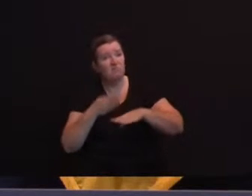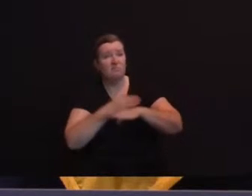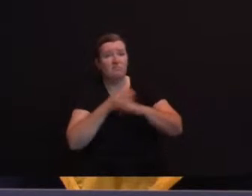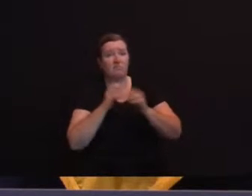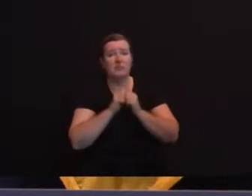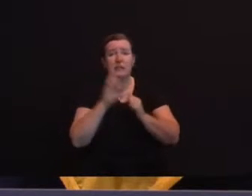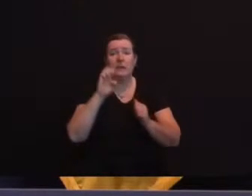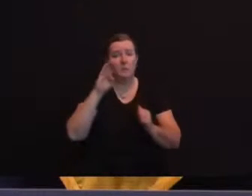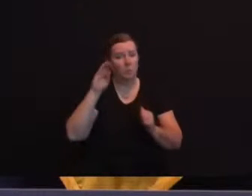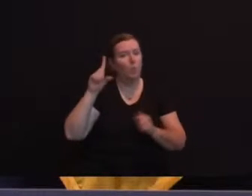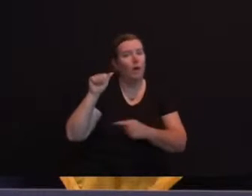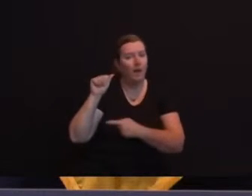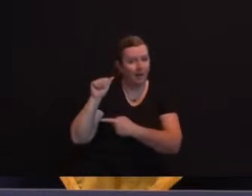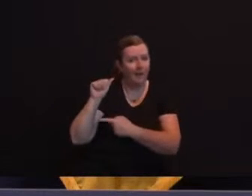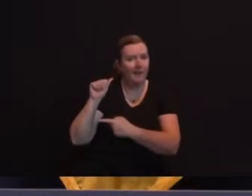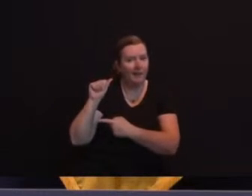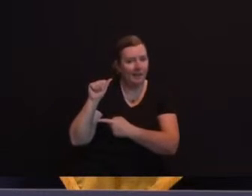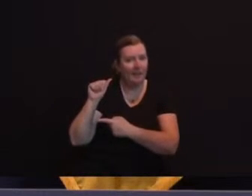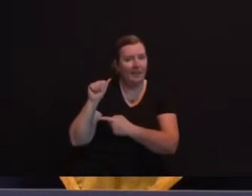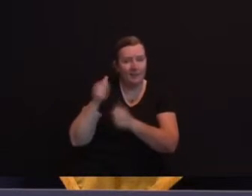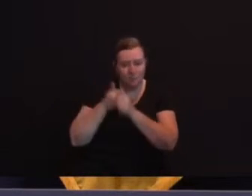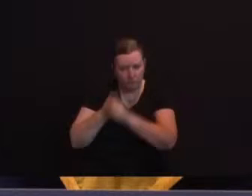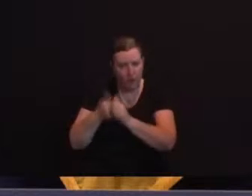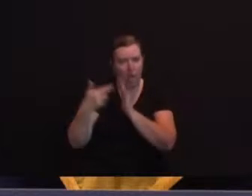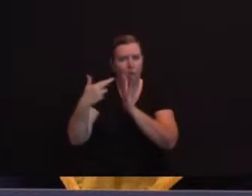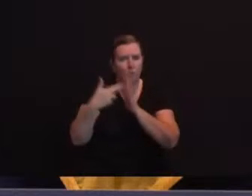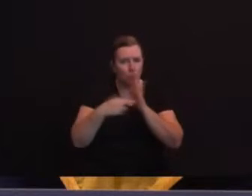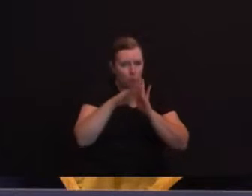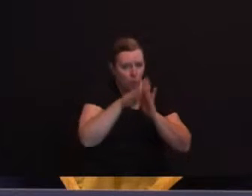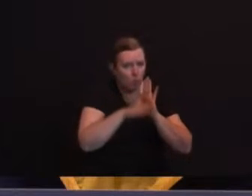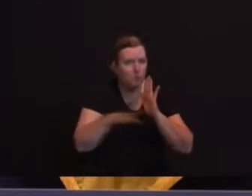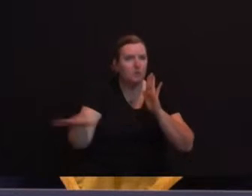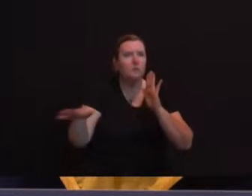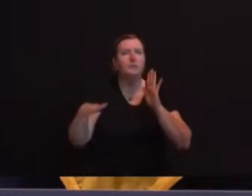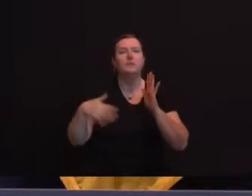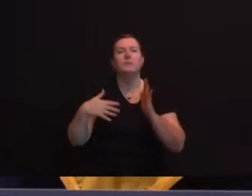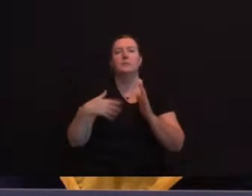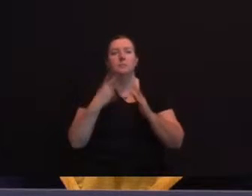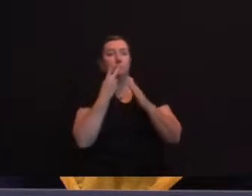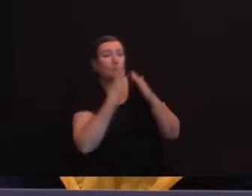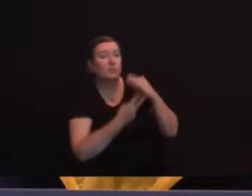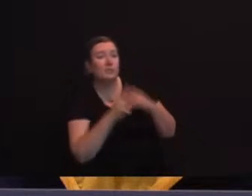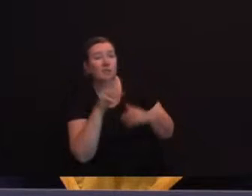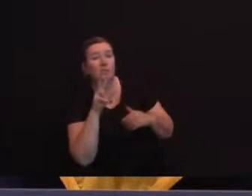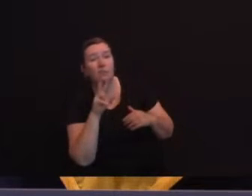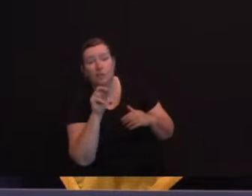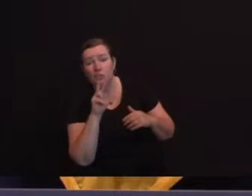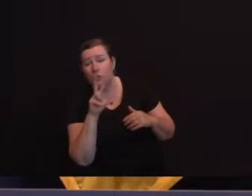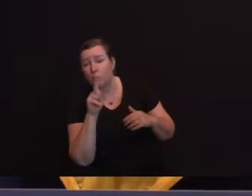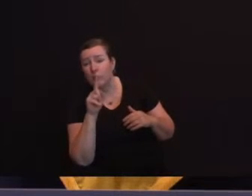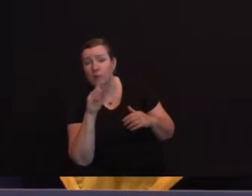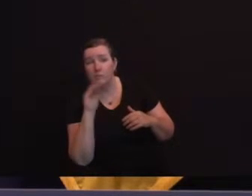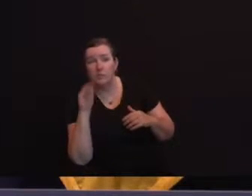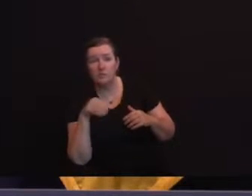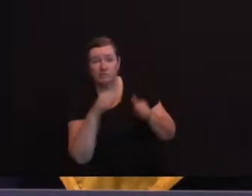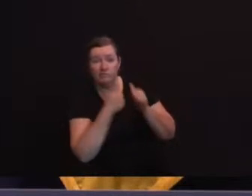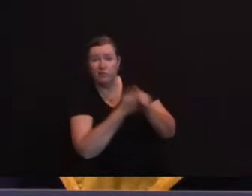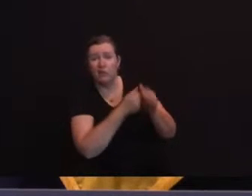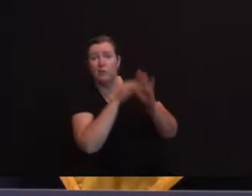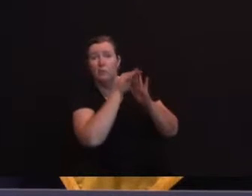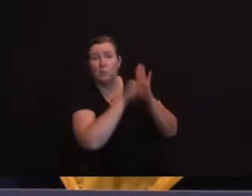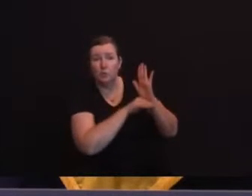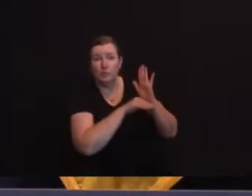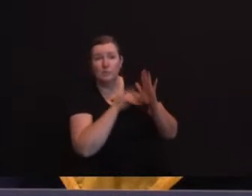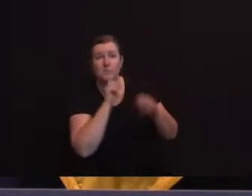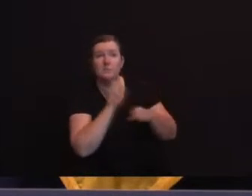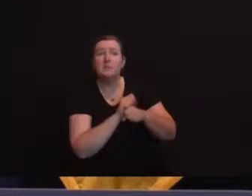And to Judy's point, the behavior was better than the models would have predicted. I just hope it continues to be. We had a fear of